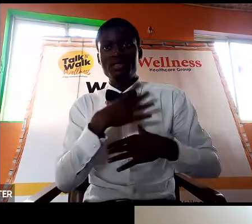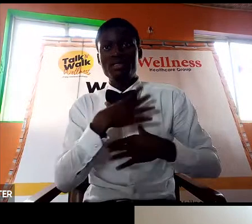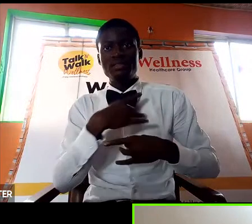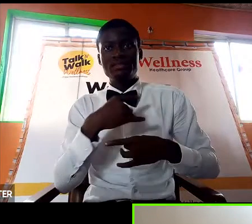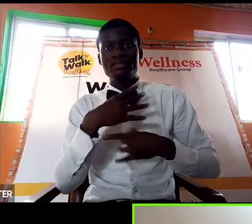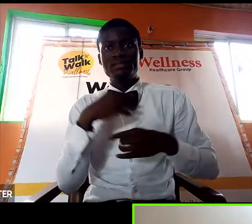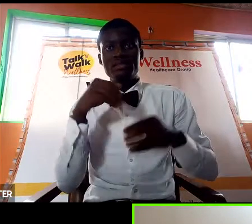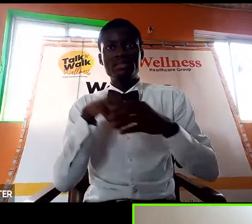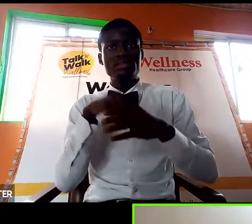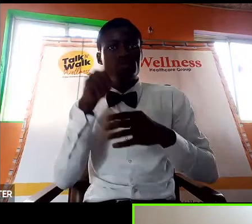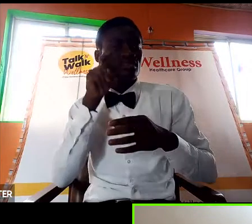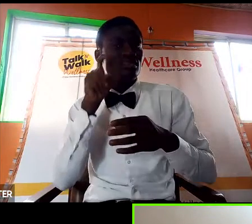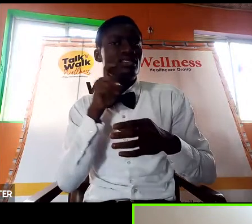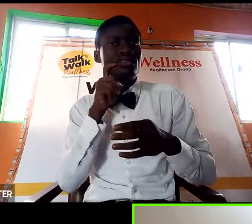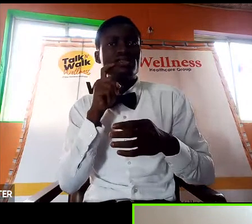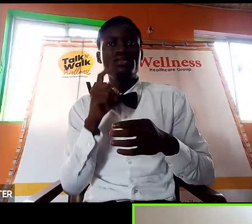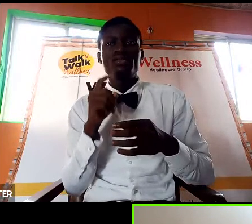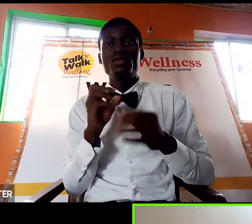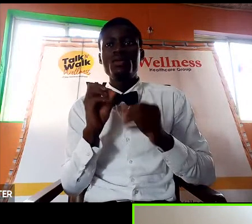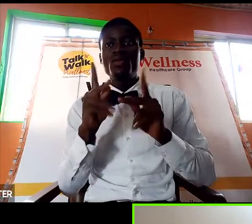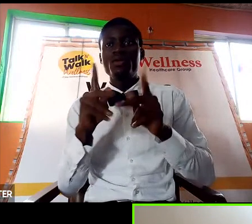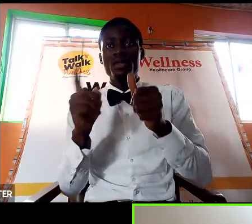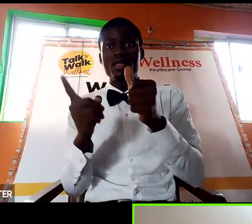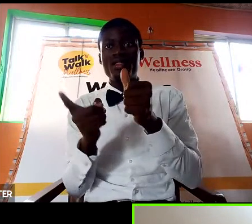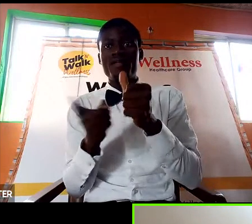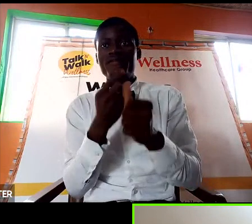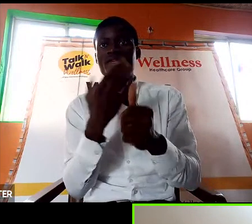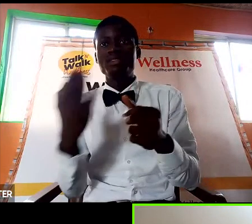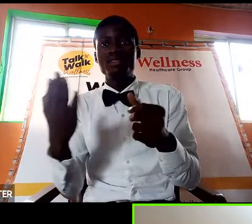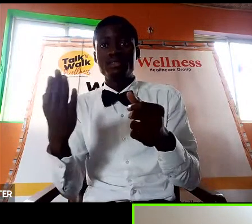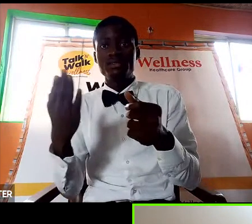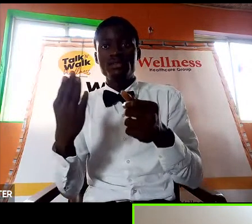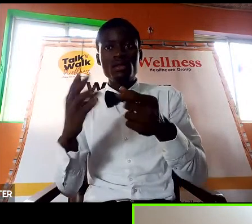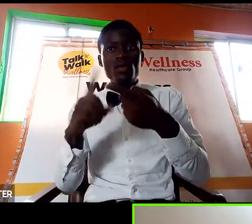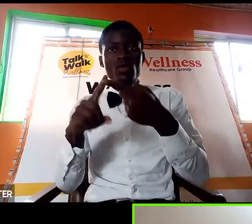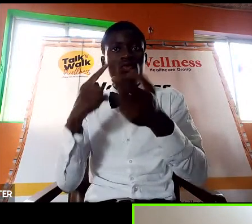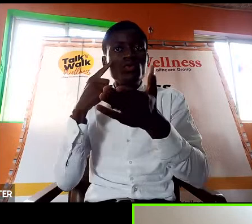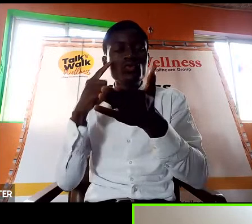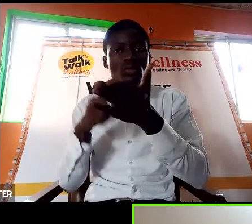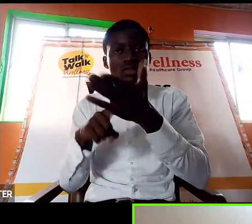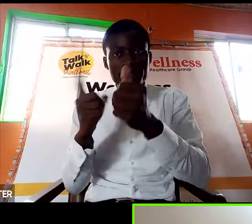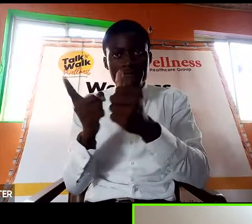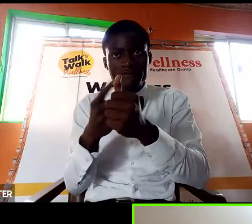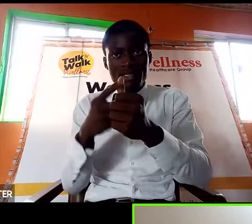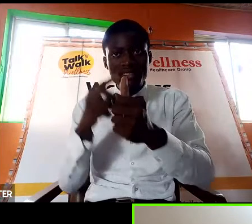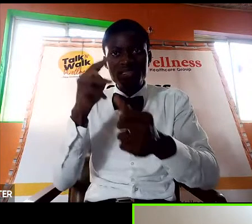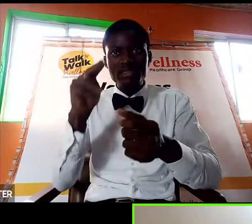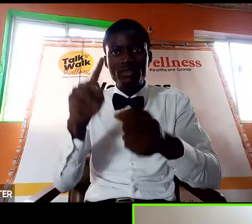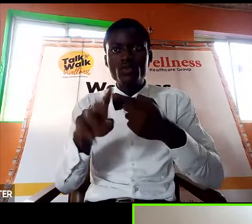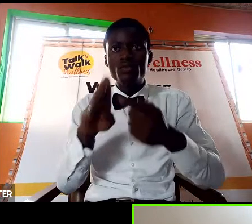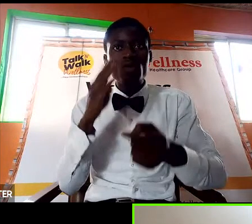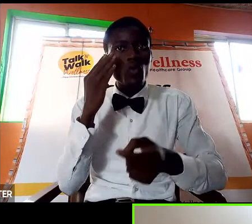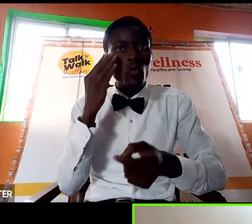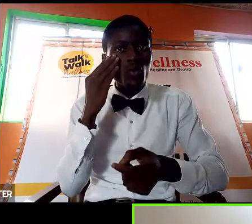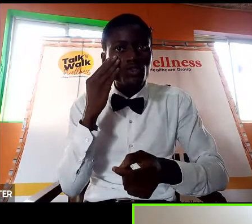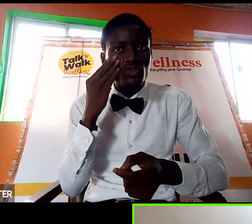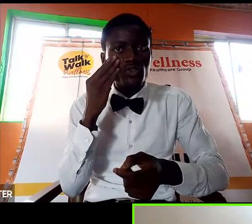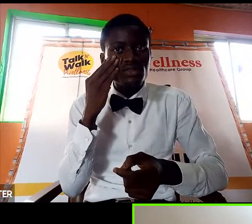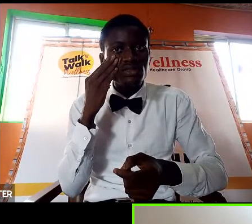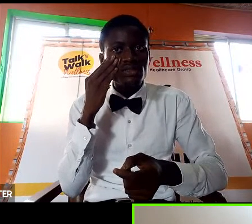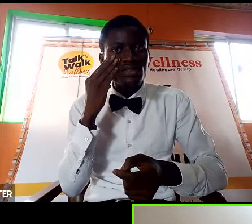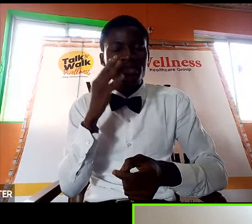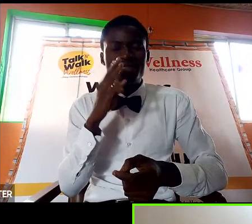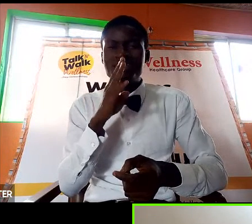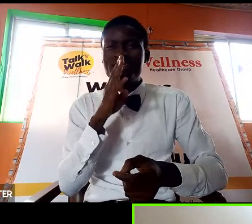Right. So I think the first thing is to notice there's need to be conscious and be deliberate about sex. There is need to be conscious. So if you